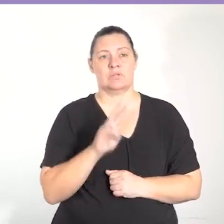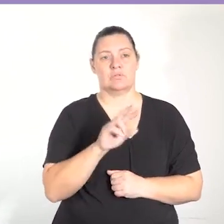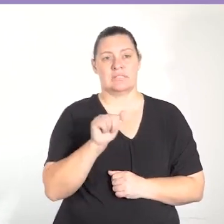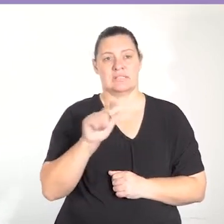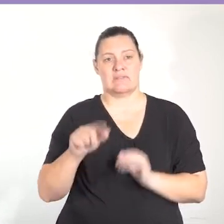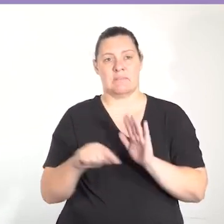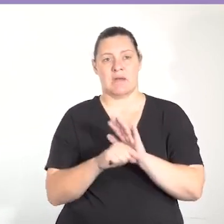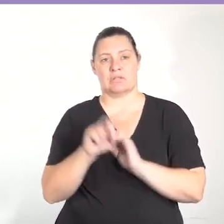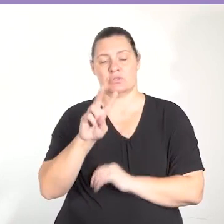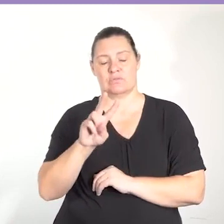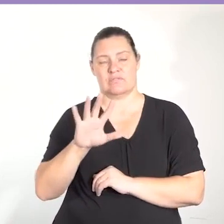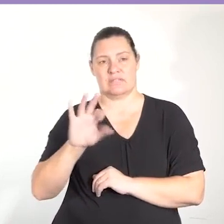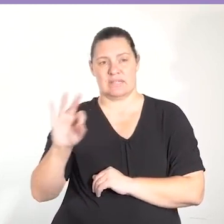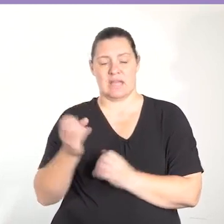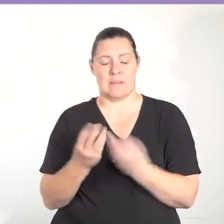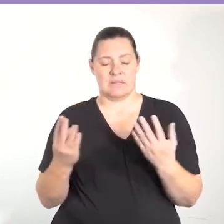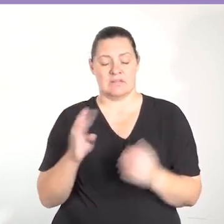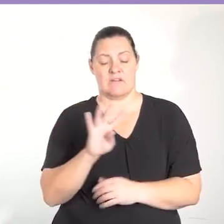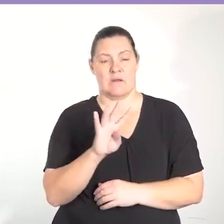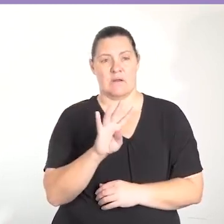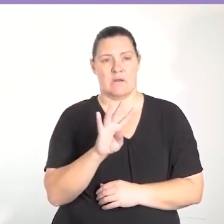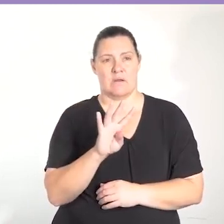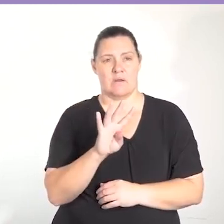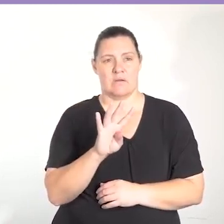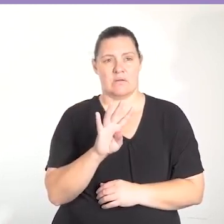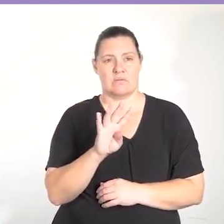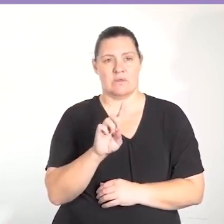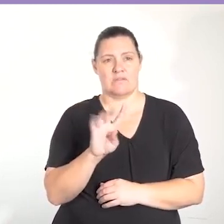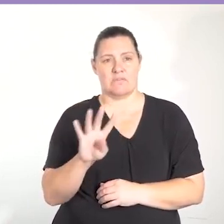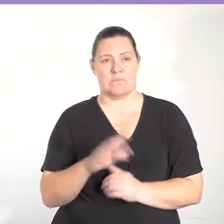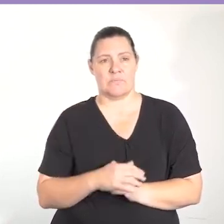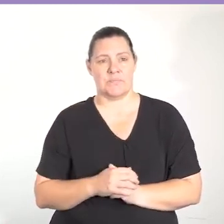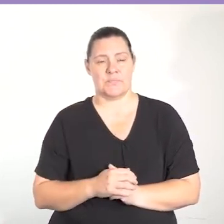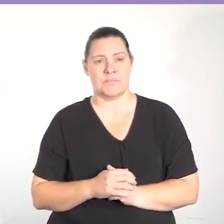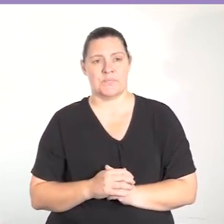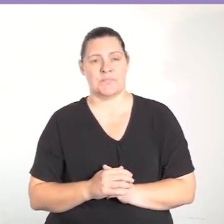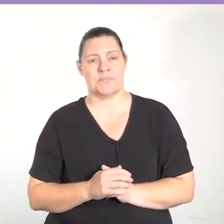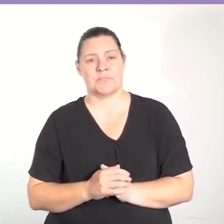267 minus 253 is 14. Okay.